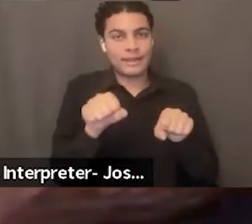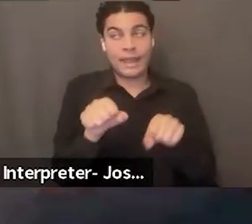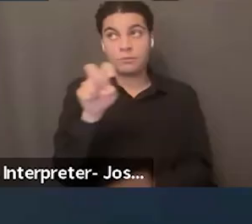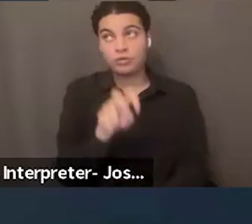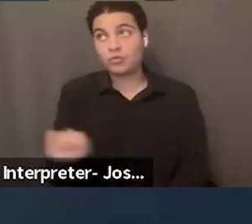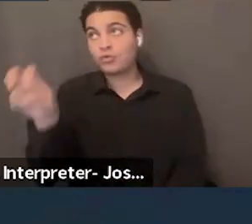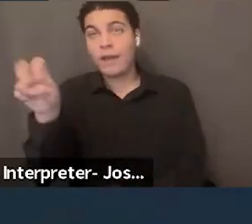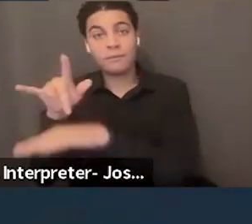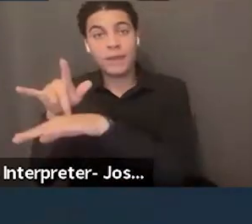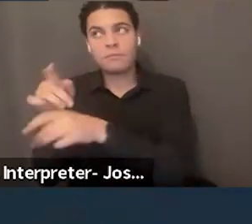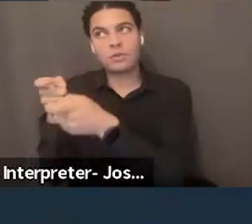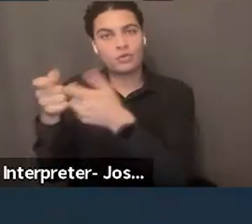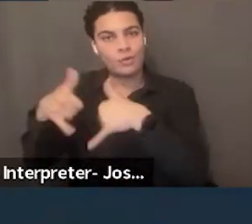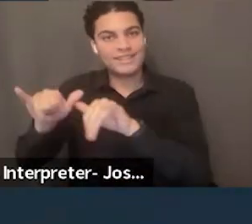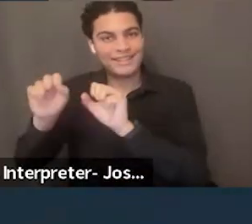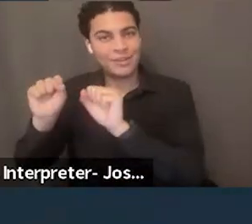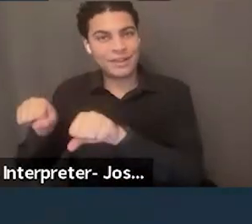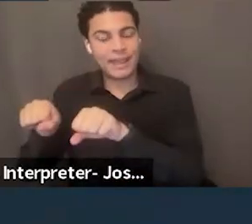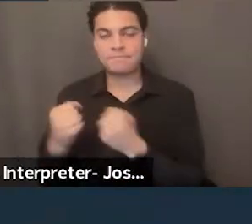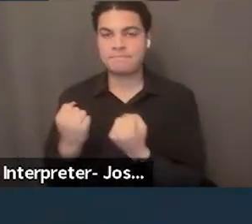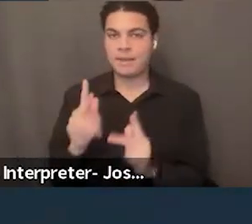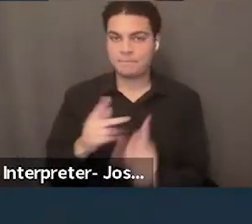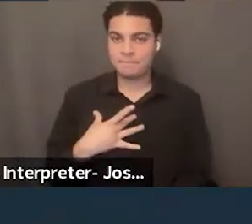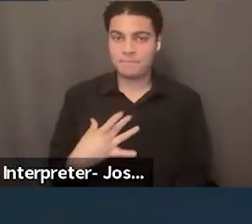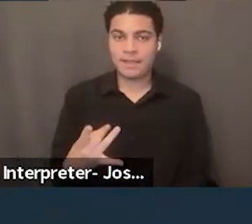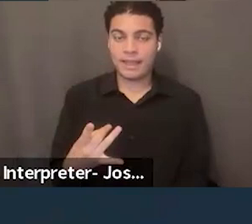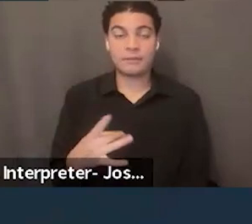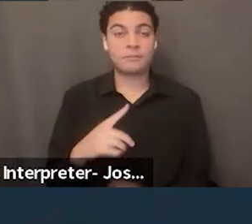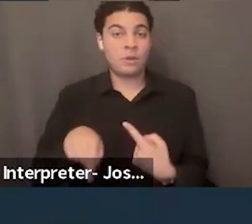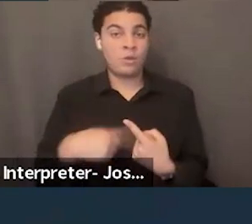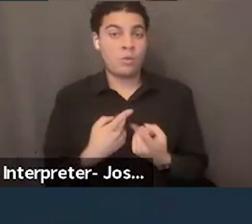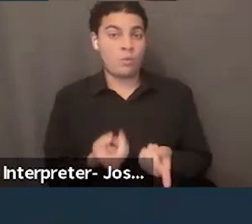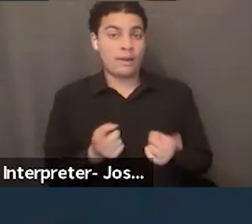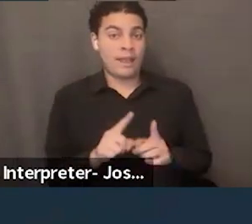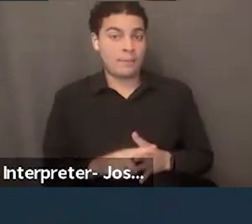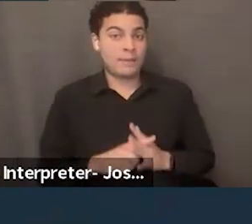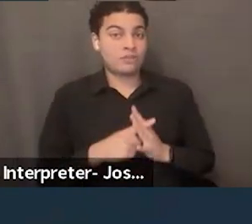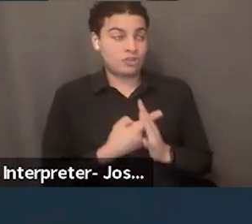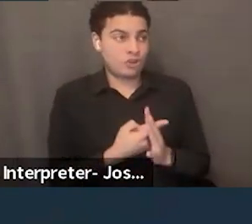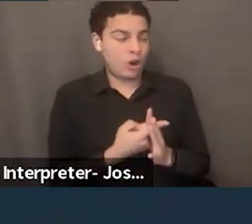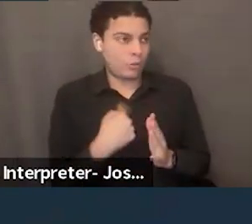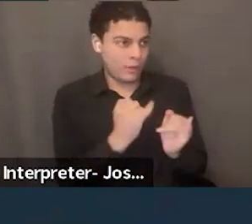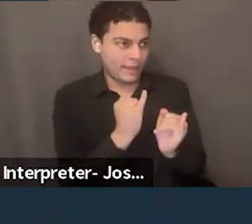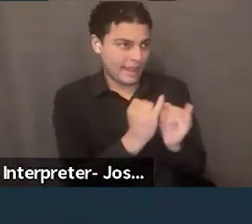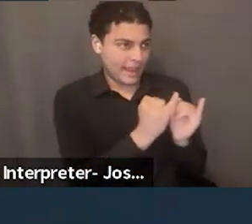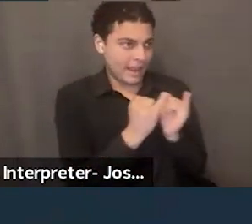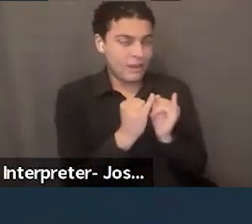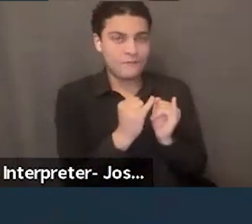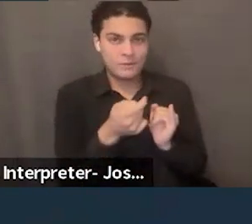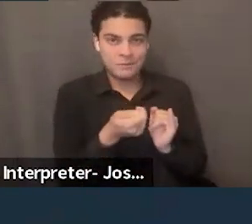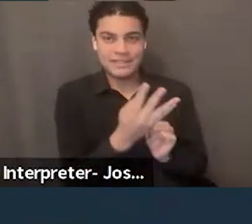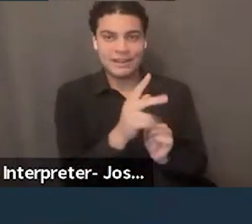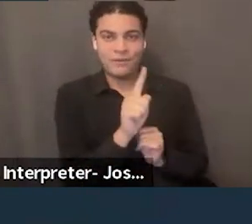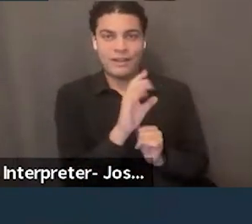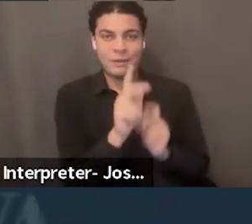we started with direct to consumer, our first 50 user interviews turned into 5,000 user signups just through word of mouth. With